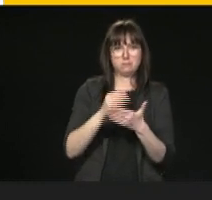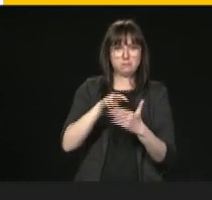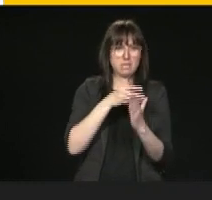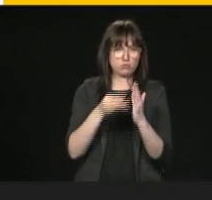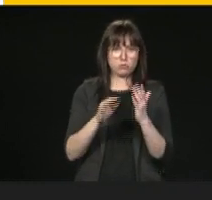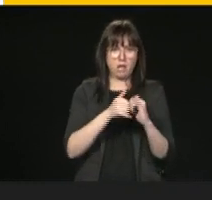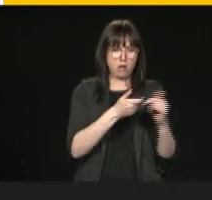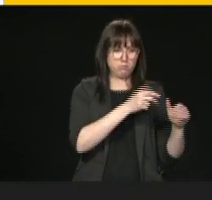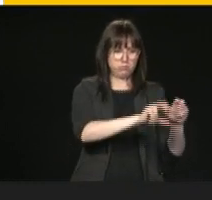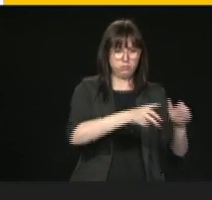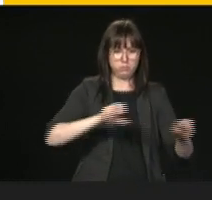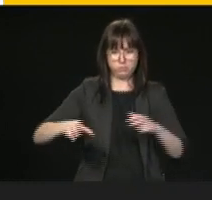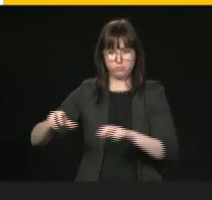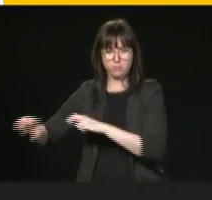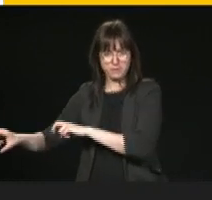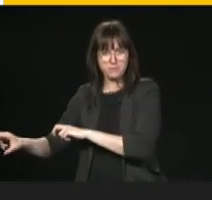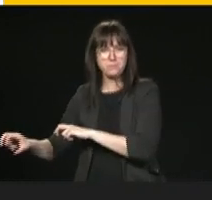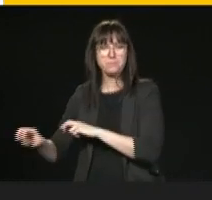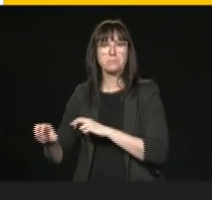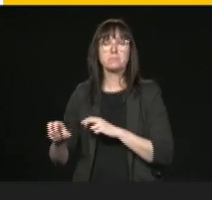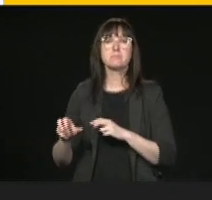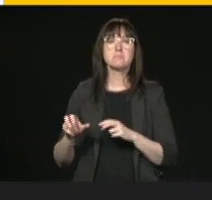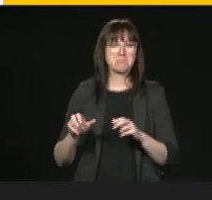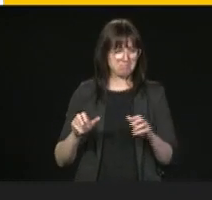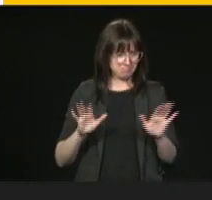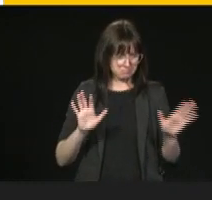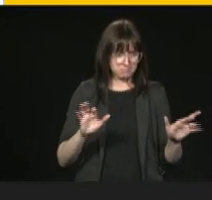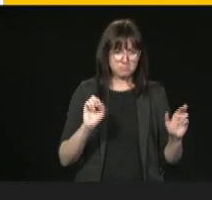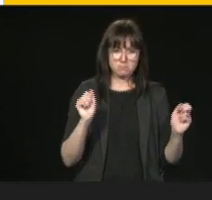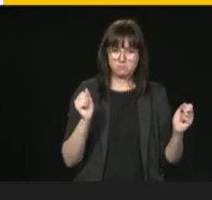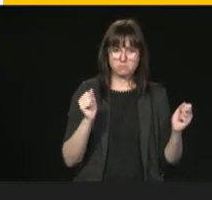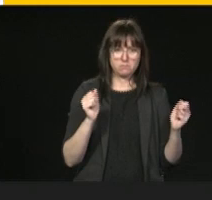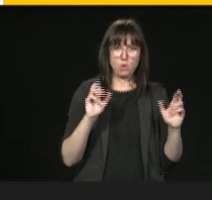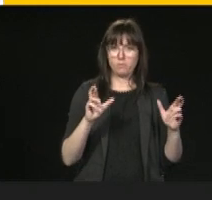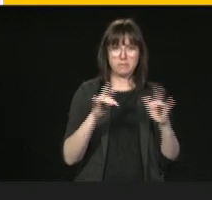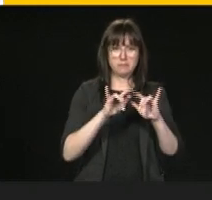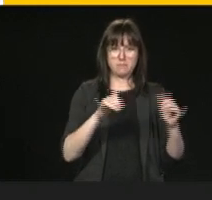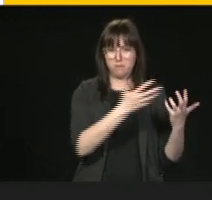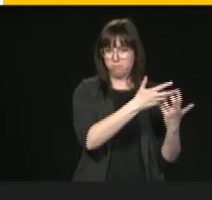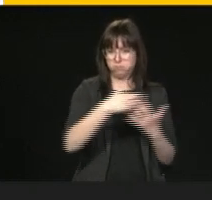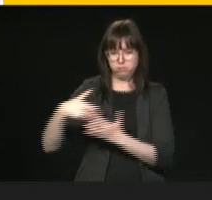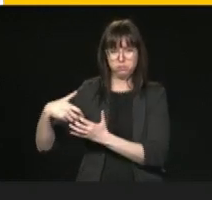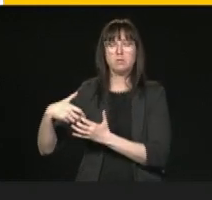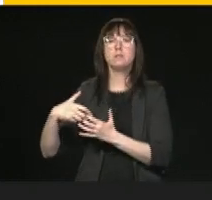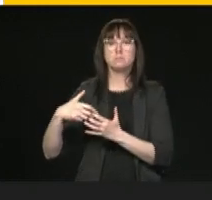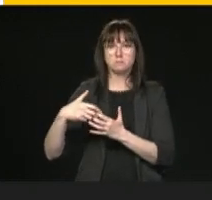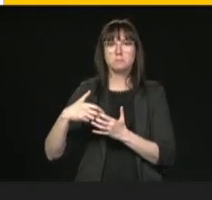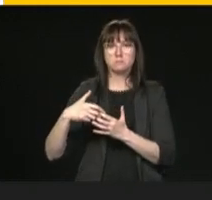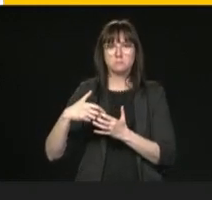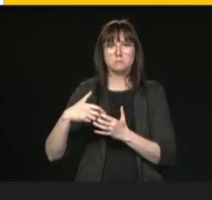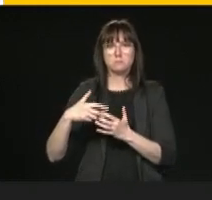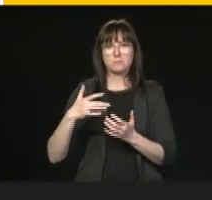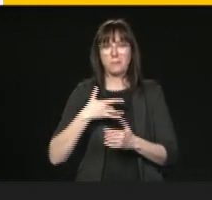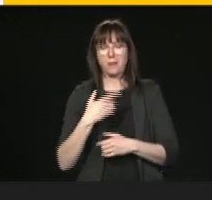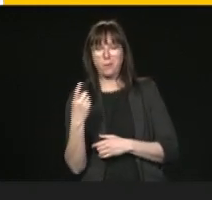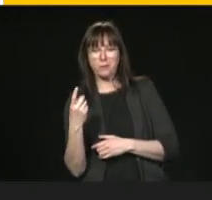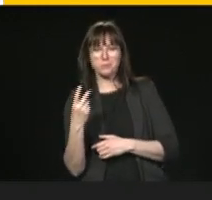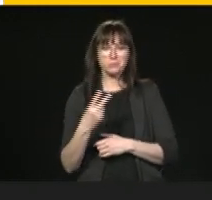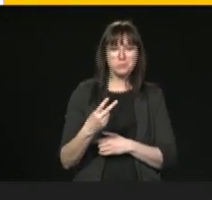and so that they don't all come the same day. We're kind of organizing ourselves so that there's usually one or two in each trading day,